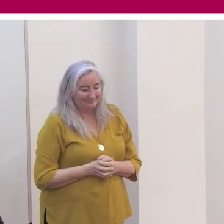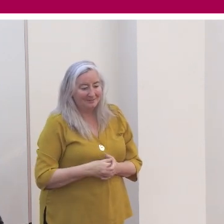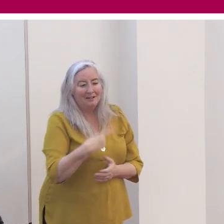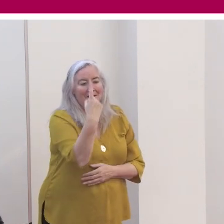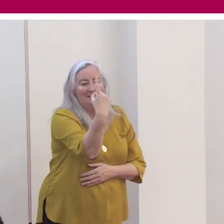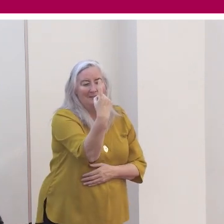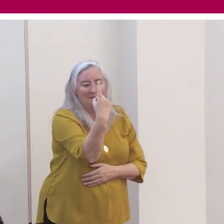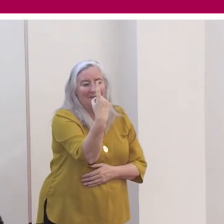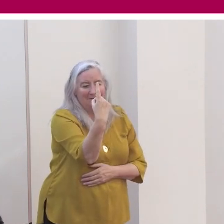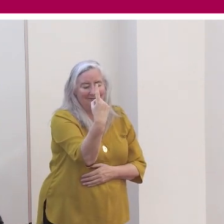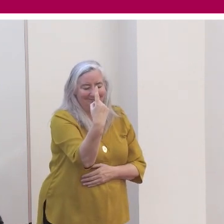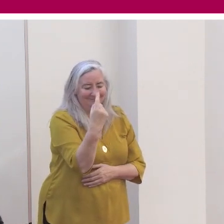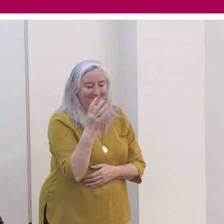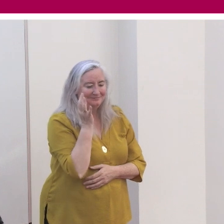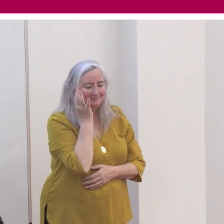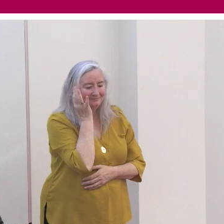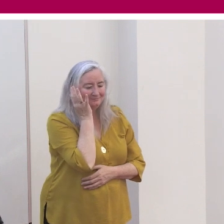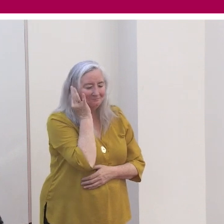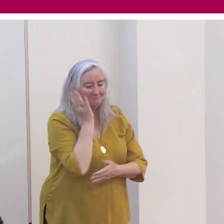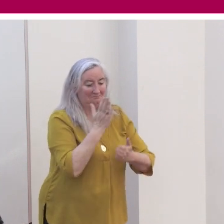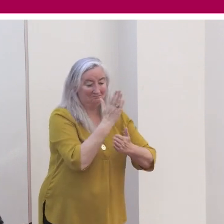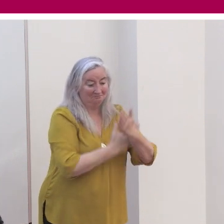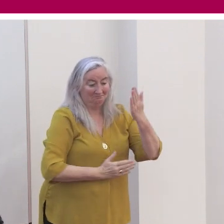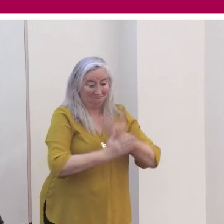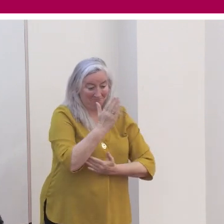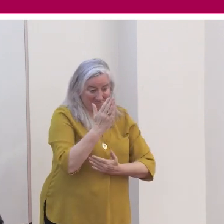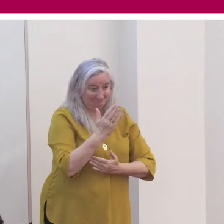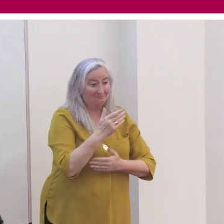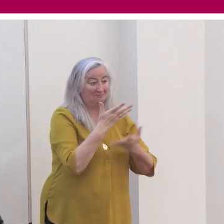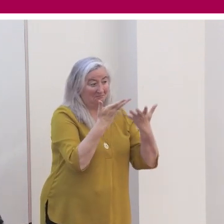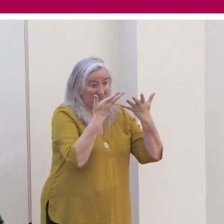psychosis, and because of their disability, they